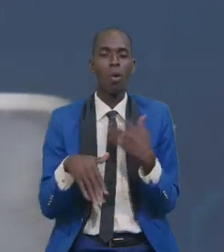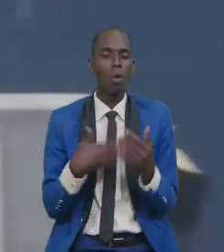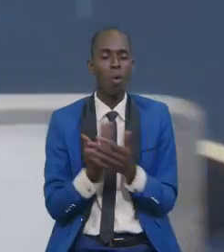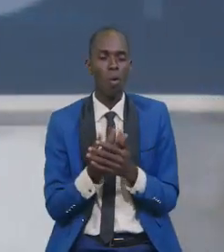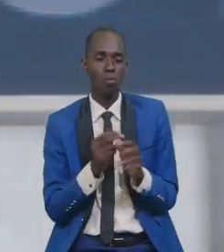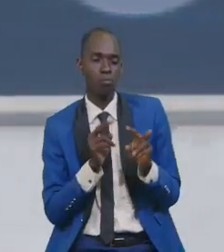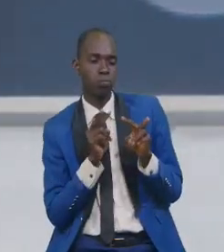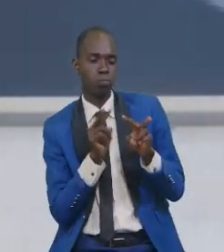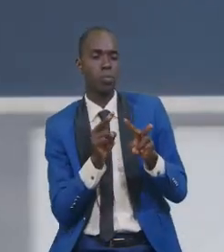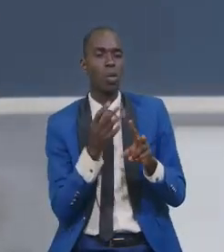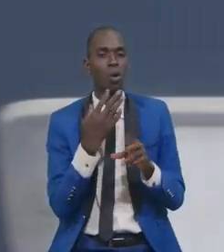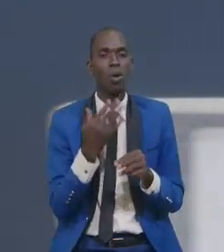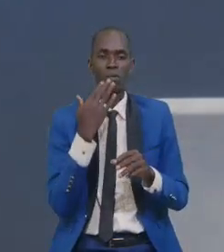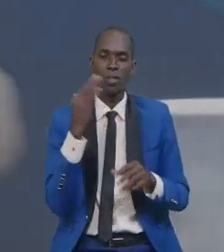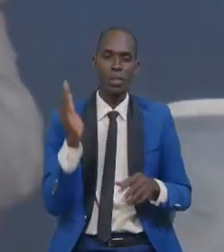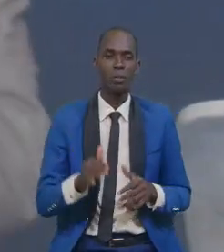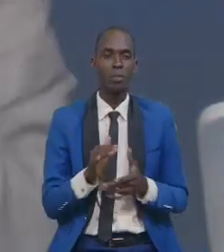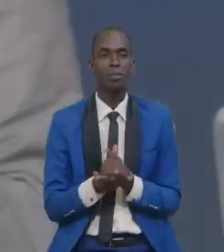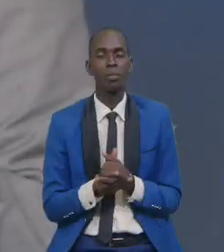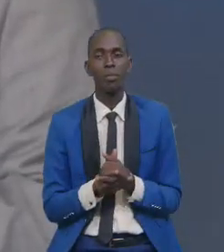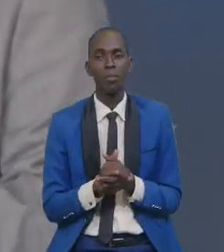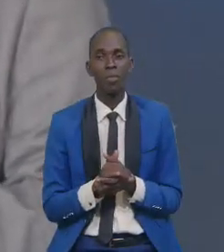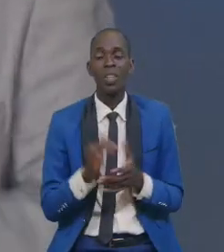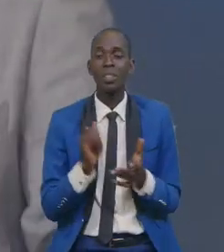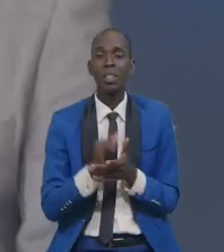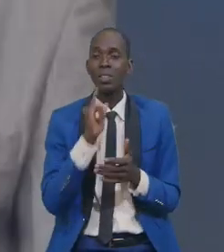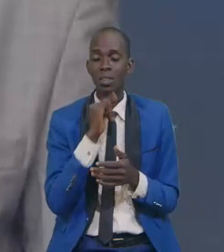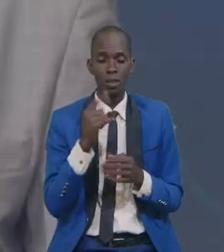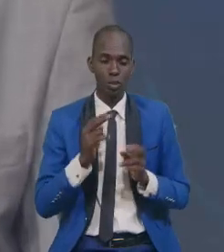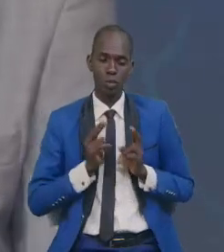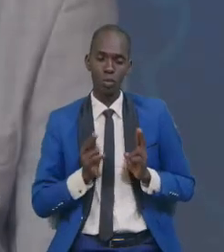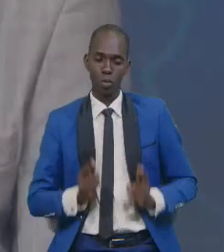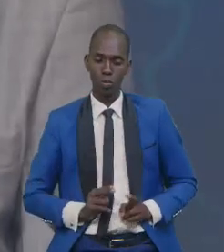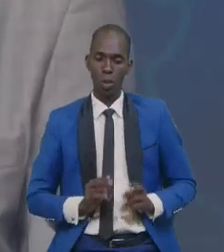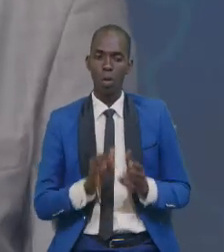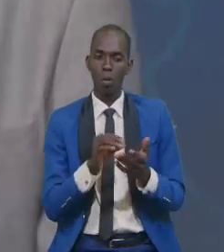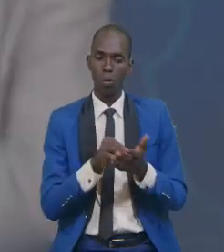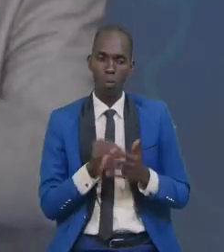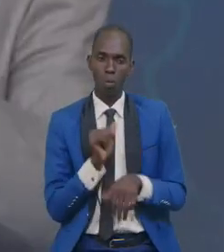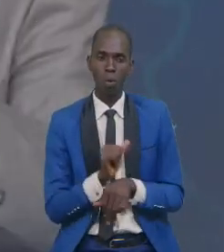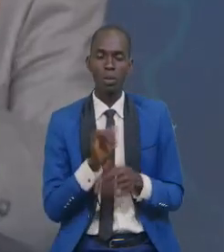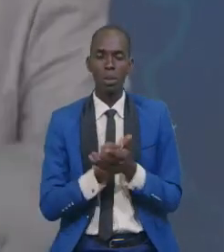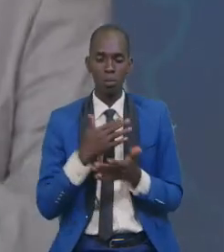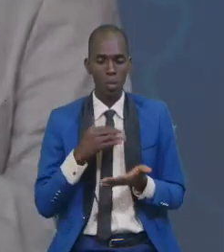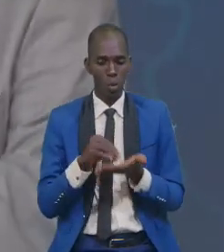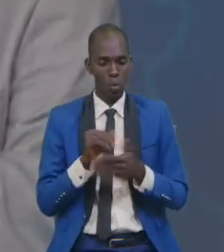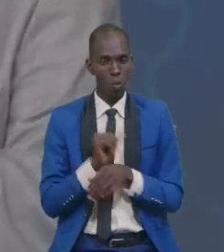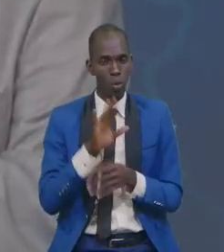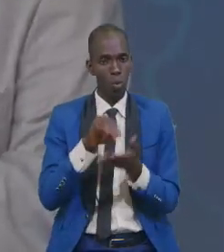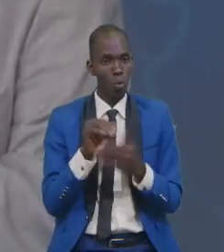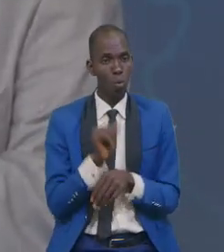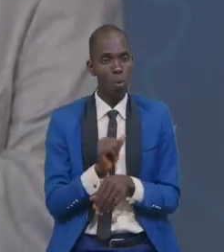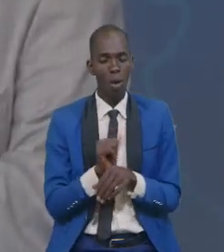appearance of evil. That's the human part. That's your part. That's my part. Abstain